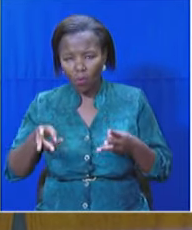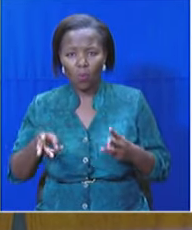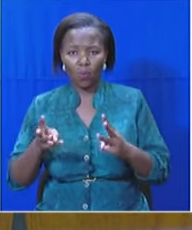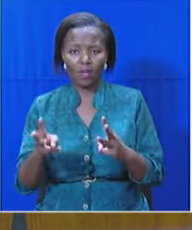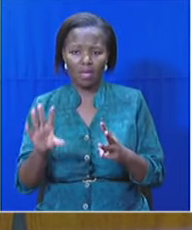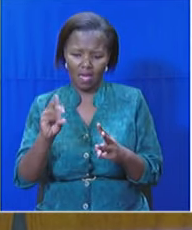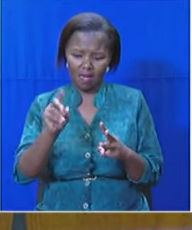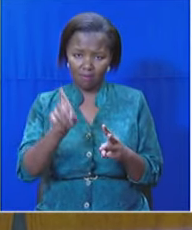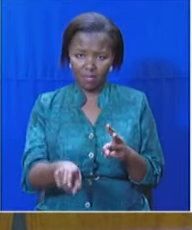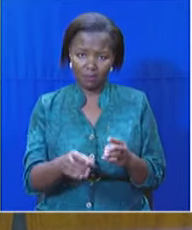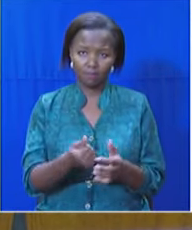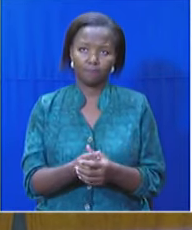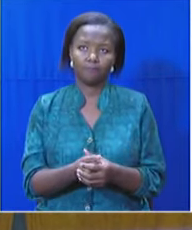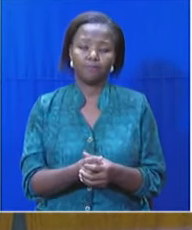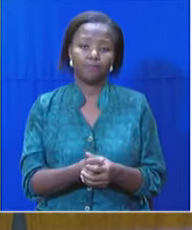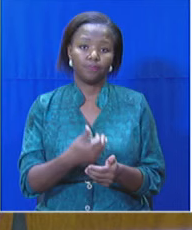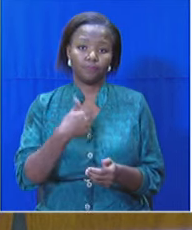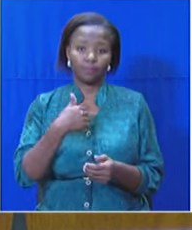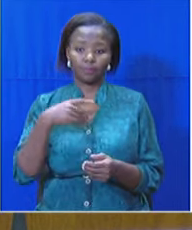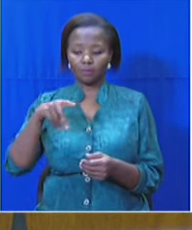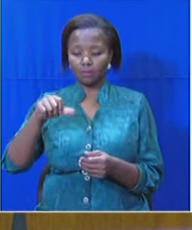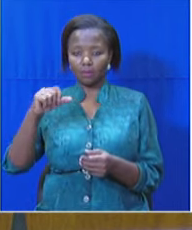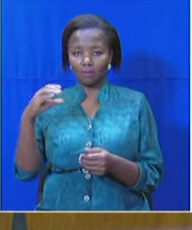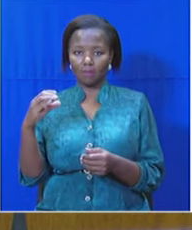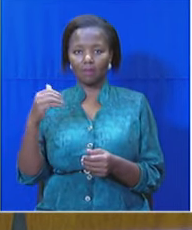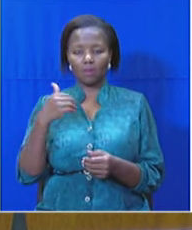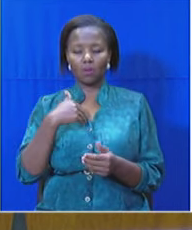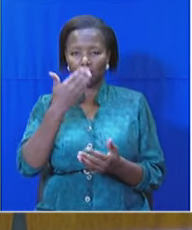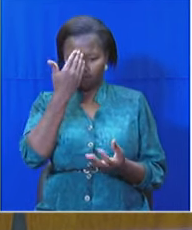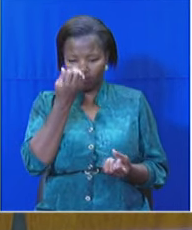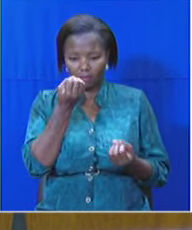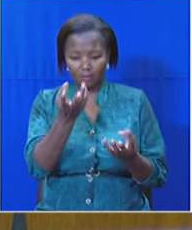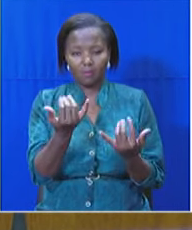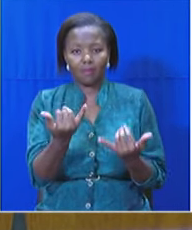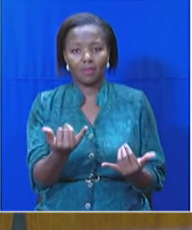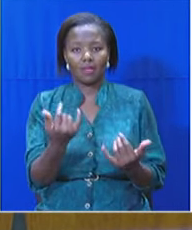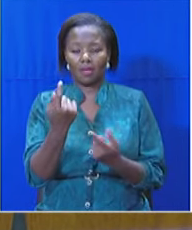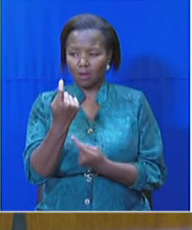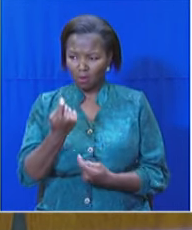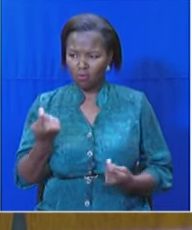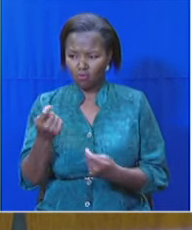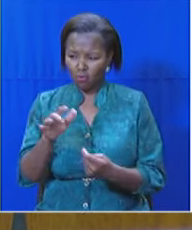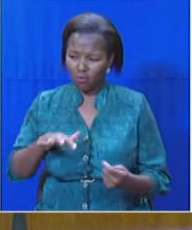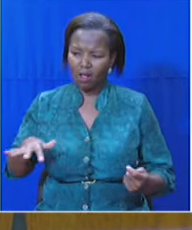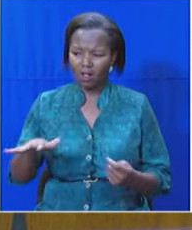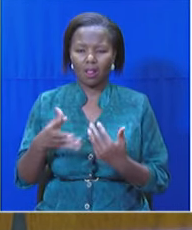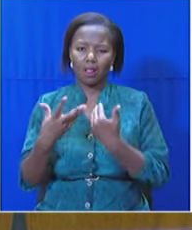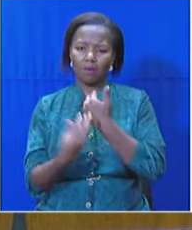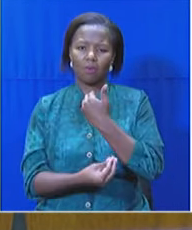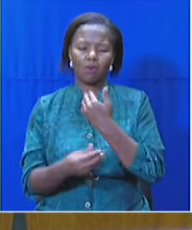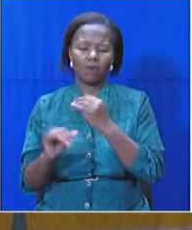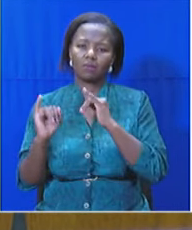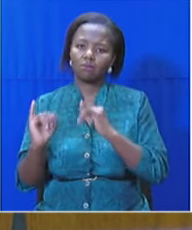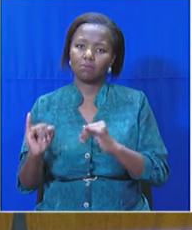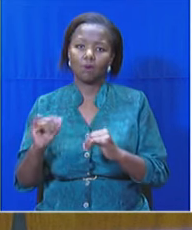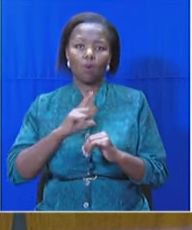variables. As the PAC of Azania, we would like to state that the rural poverty is a direct result of